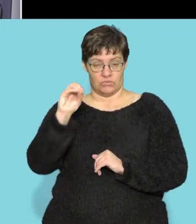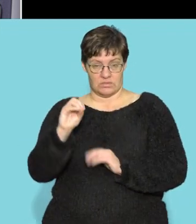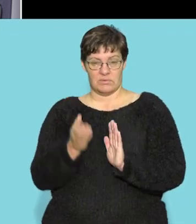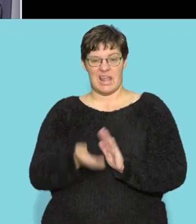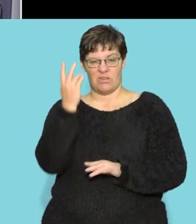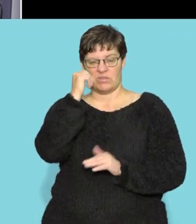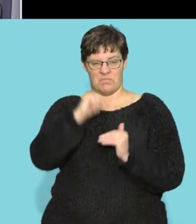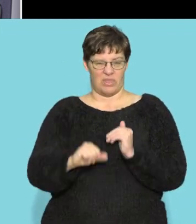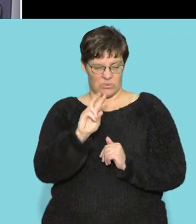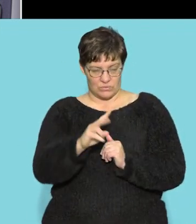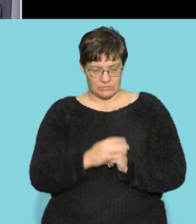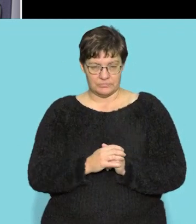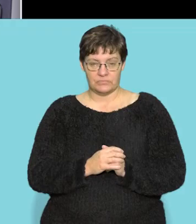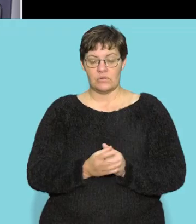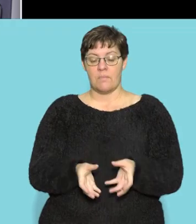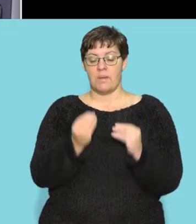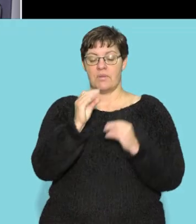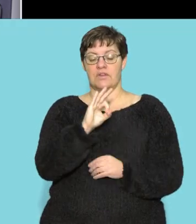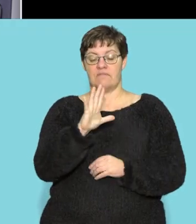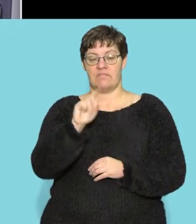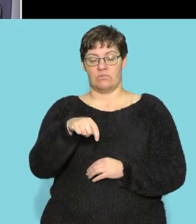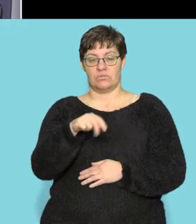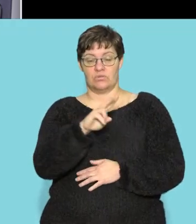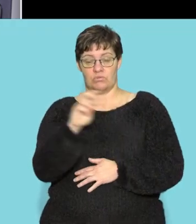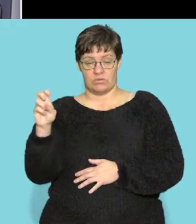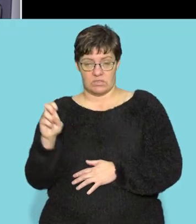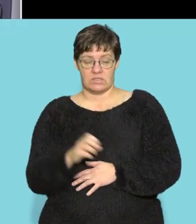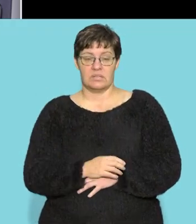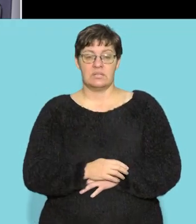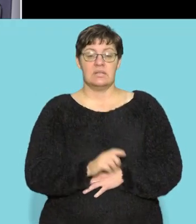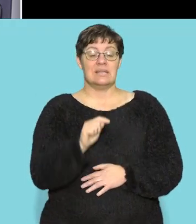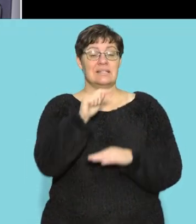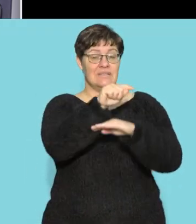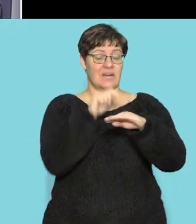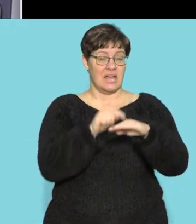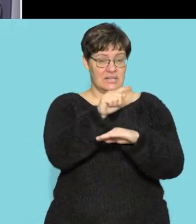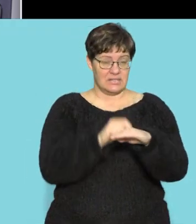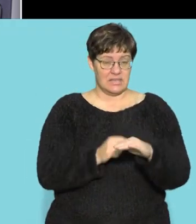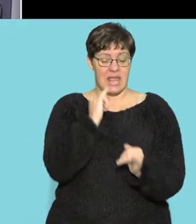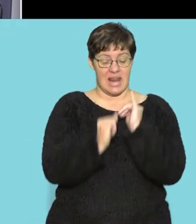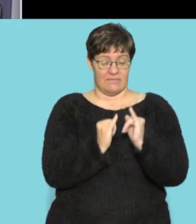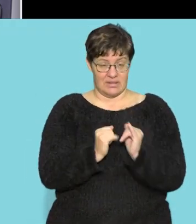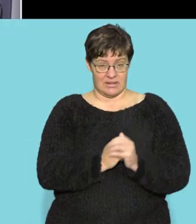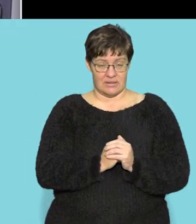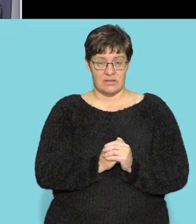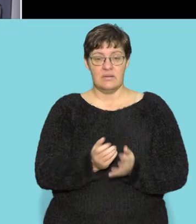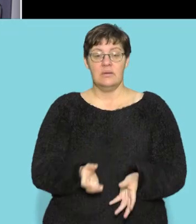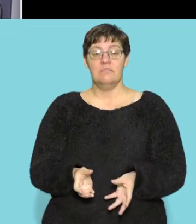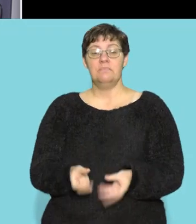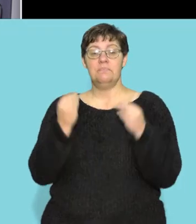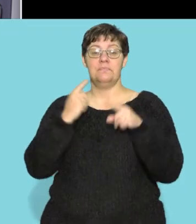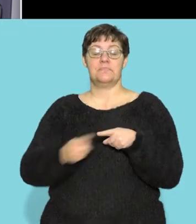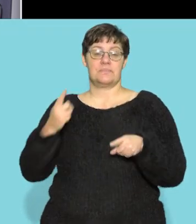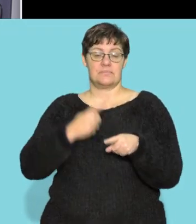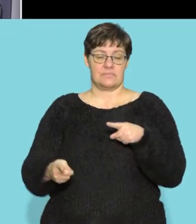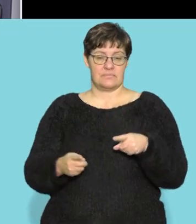was the increase for the 2 months, to give me 35,200. Divide the 35,200 by 11 to give me